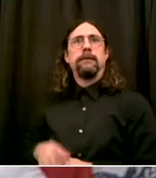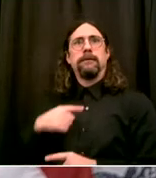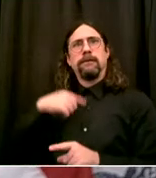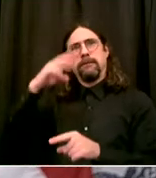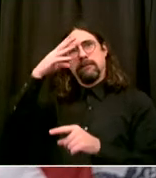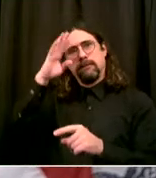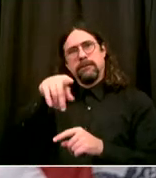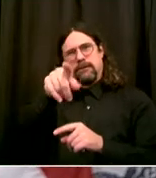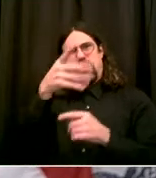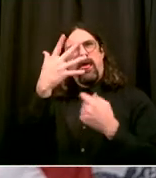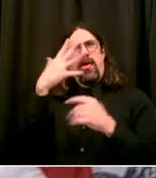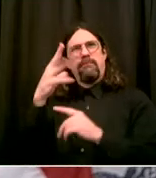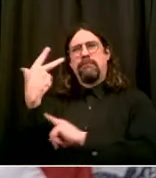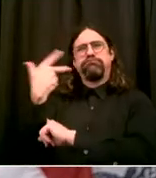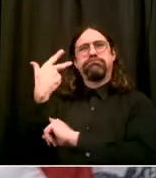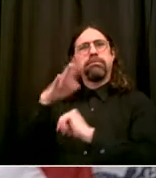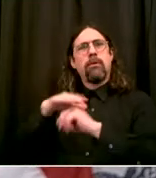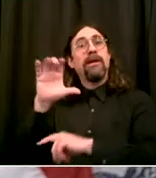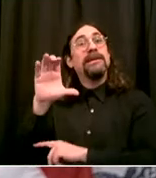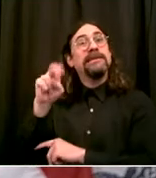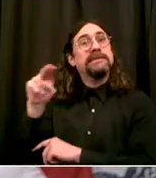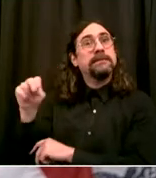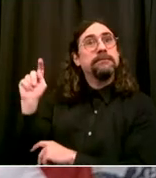woman? Yeah, this has to end.